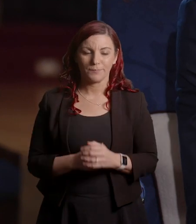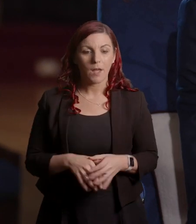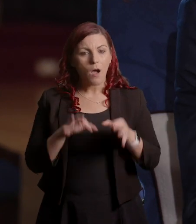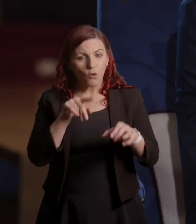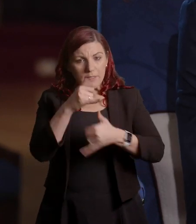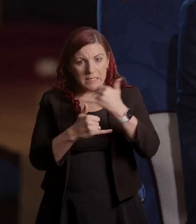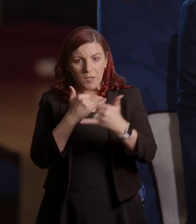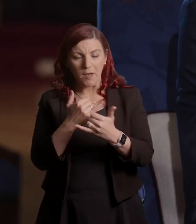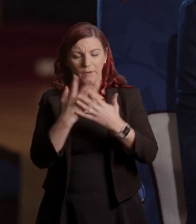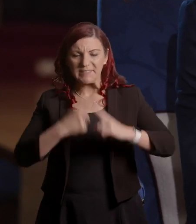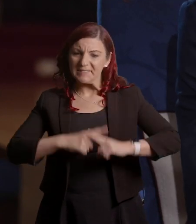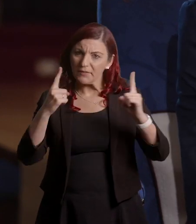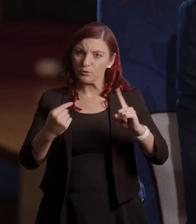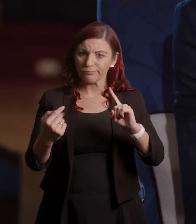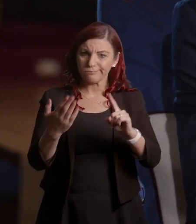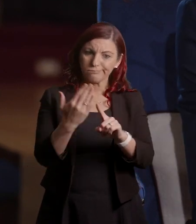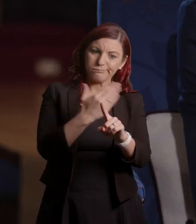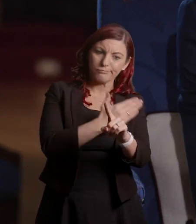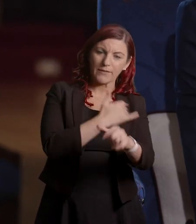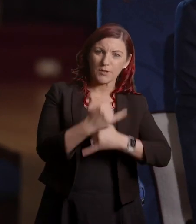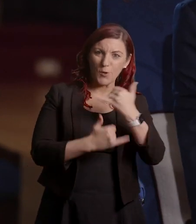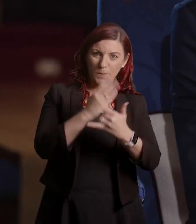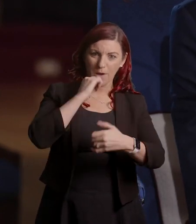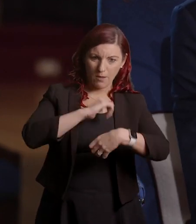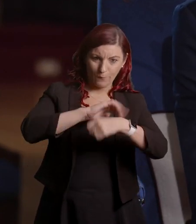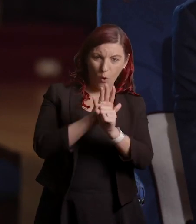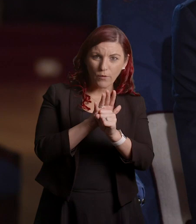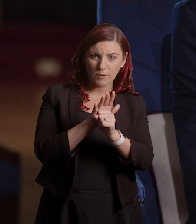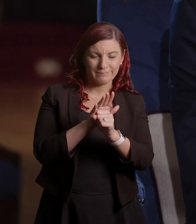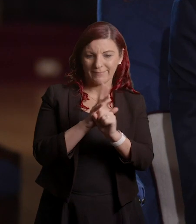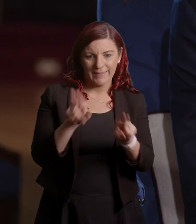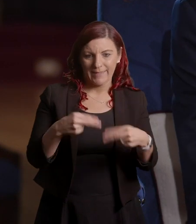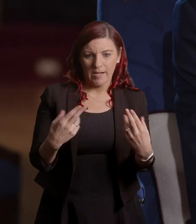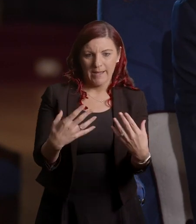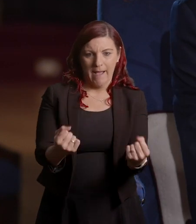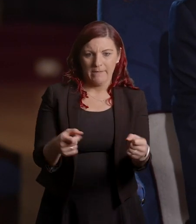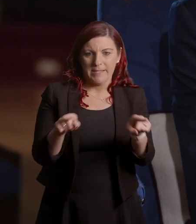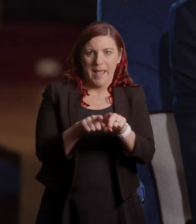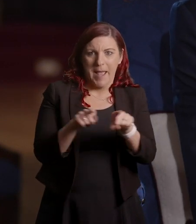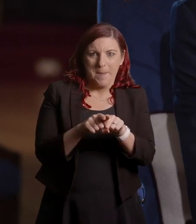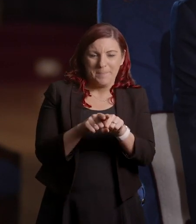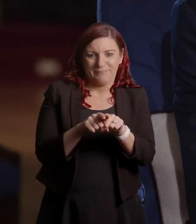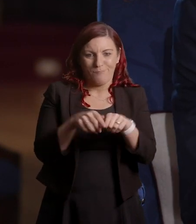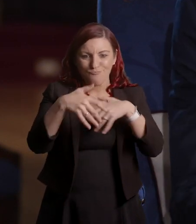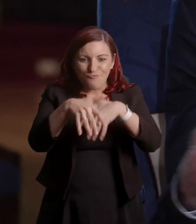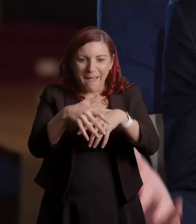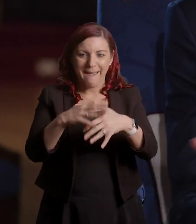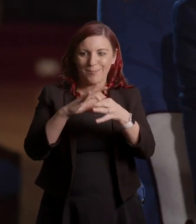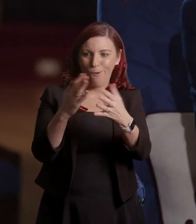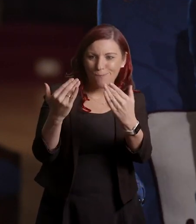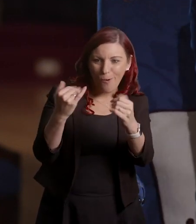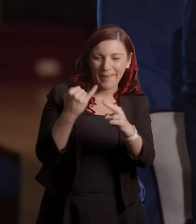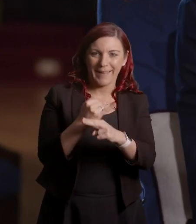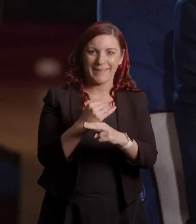year is so different to every other year because of the COVID situation. We're unable to have the homecoming that we've had over the past number of years in